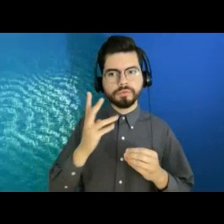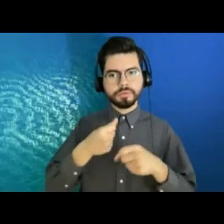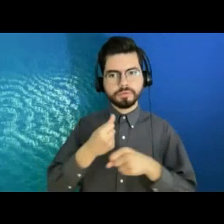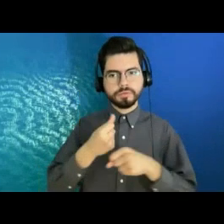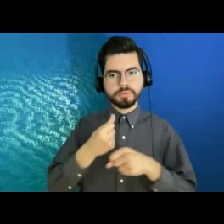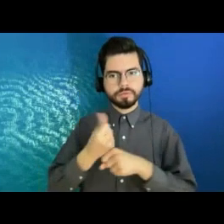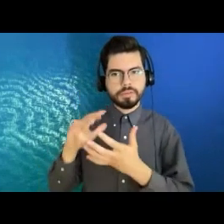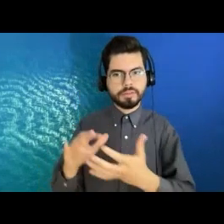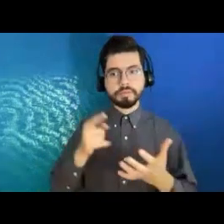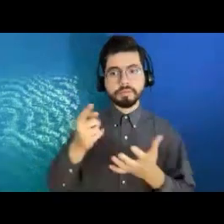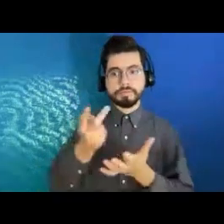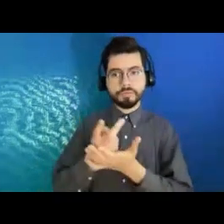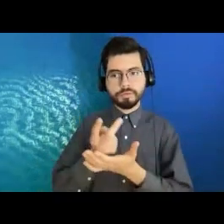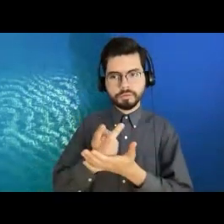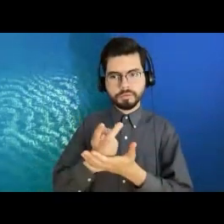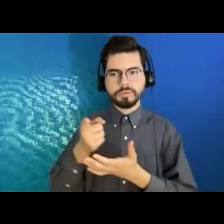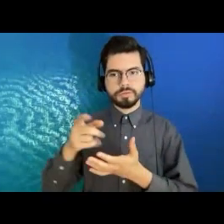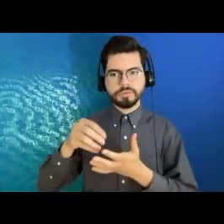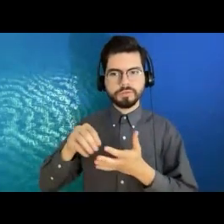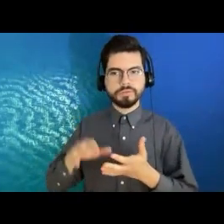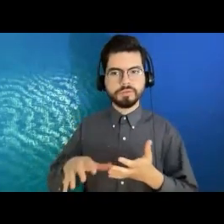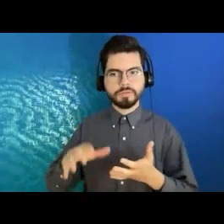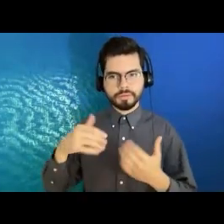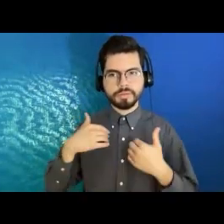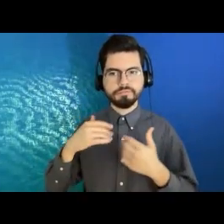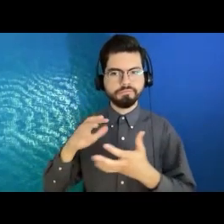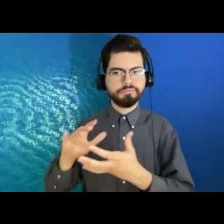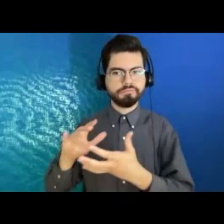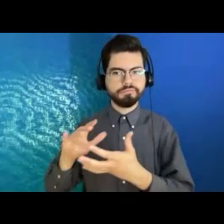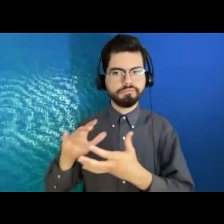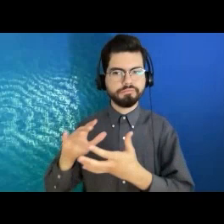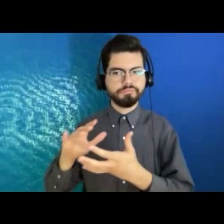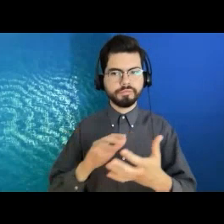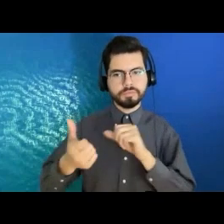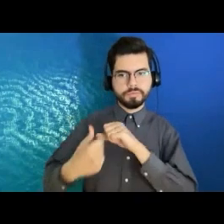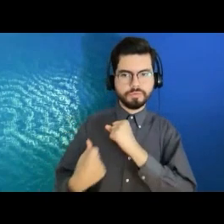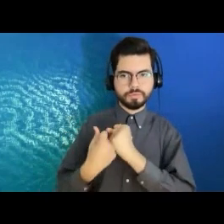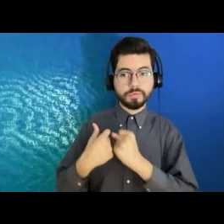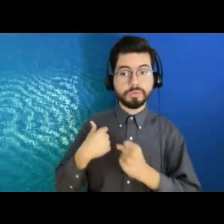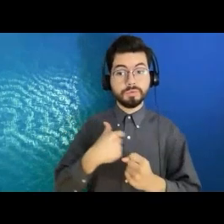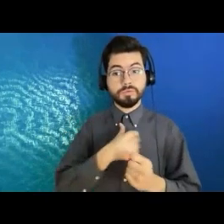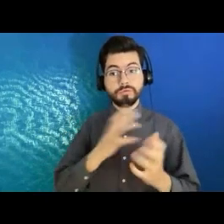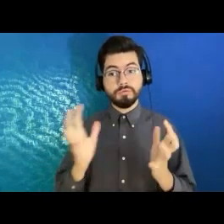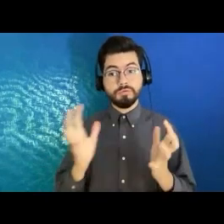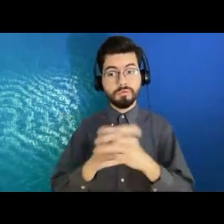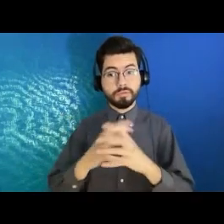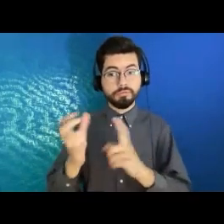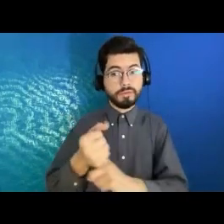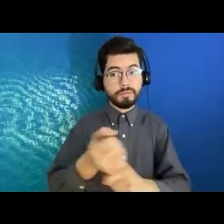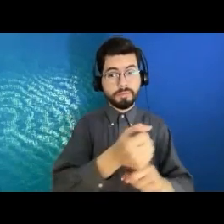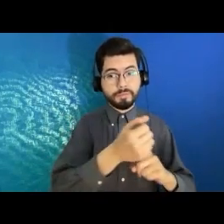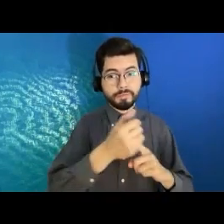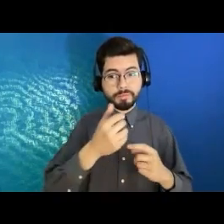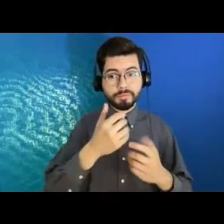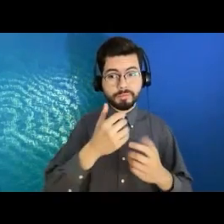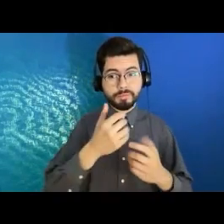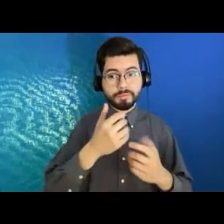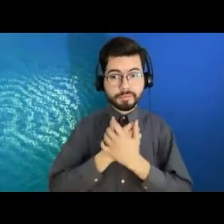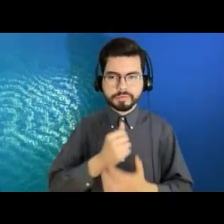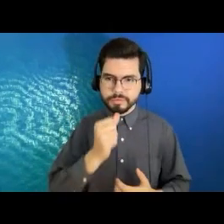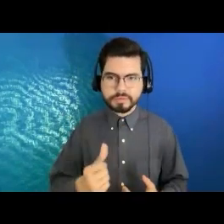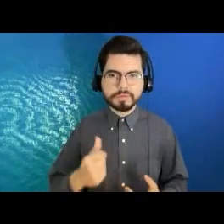student, Nate Bowersock. We did a non-invasive, we didn't trap bears. We collected hair samples using